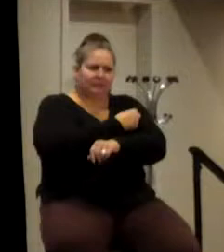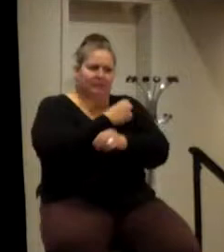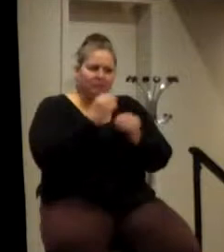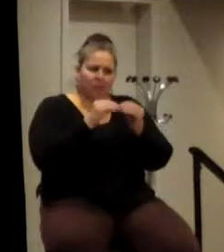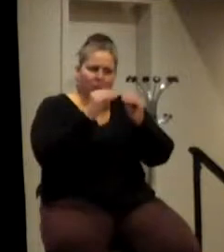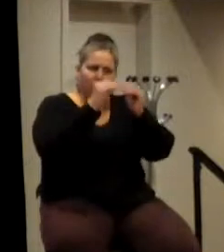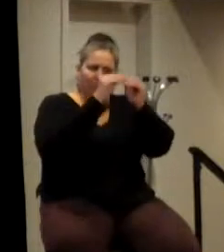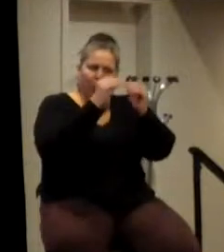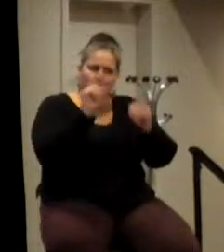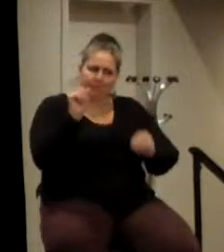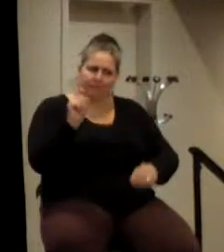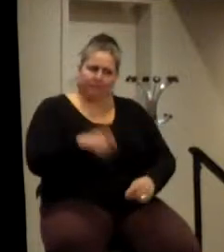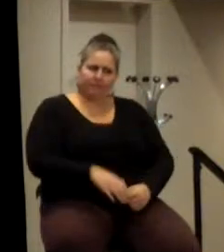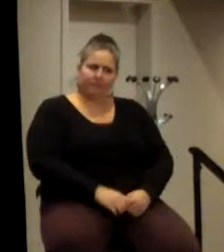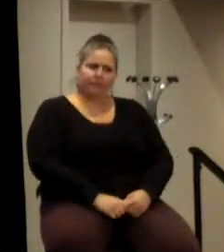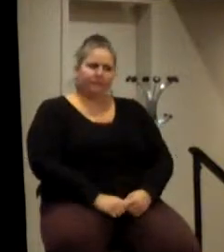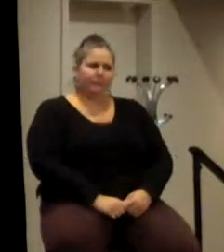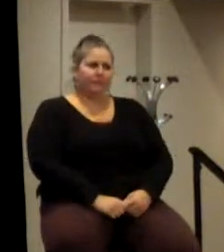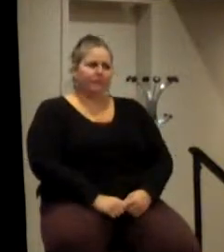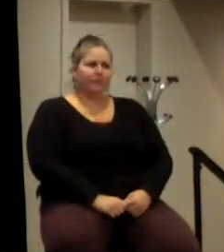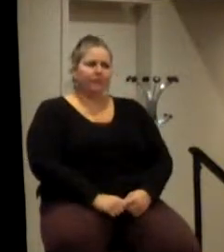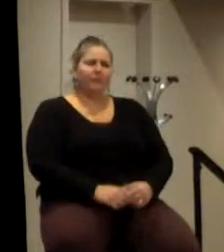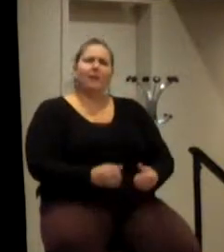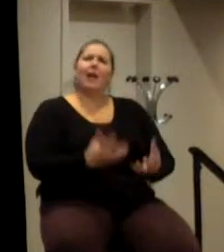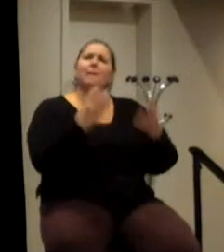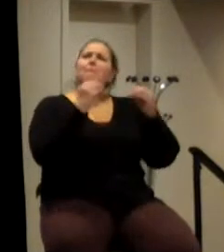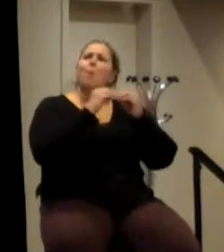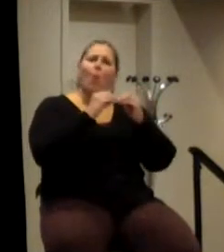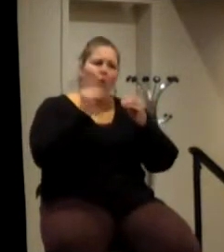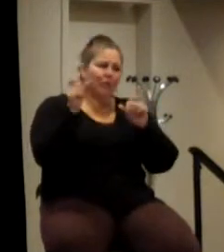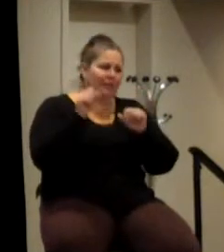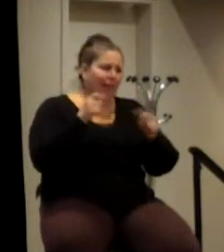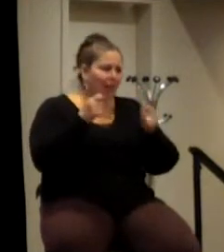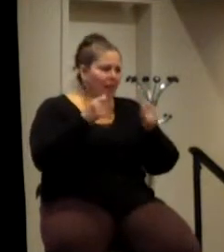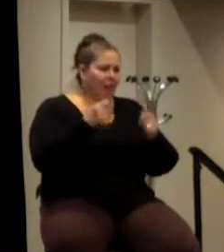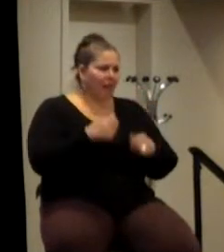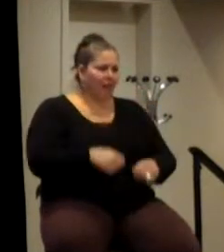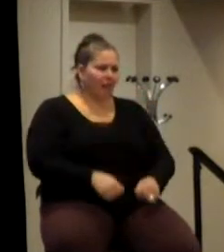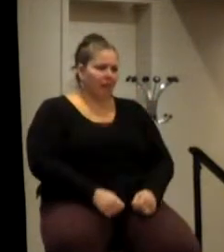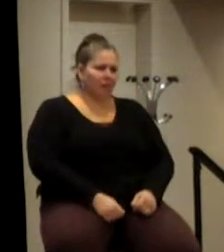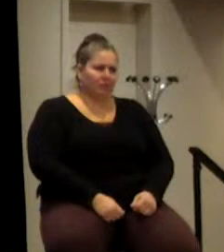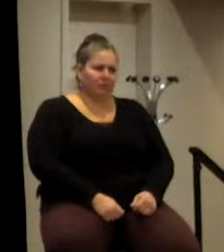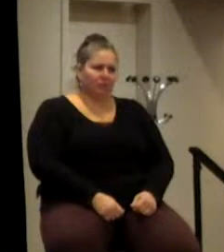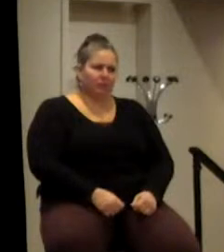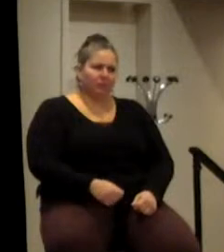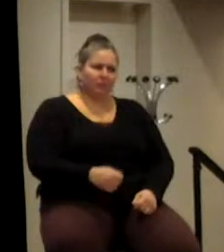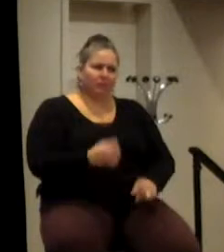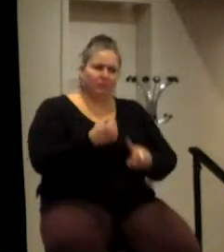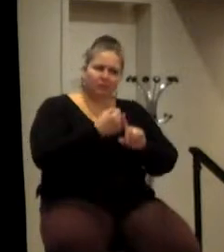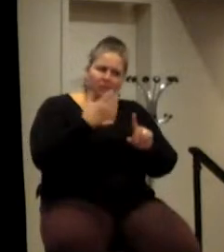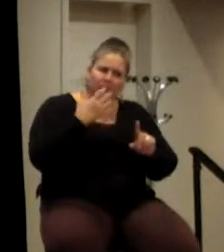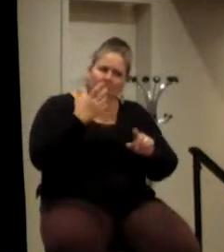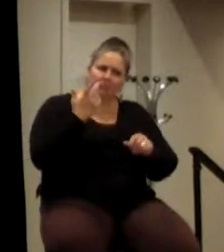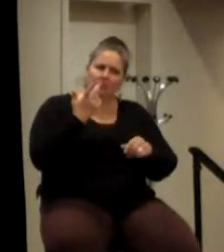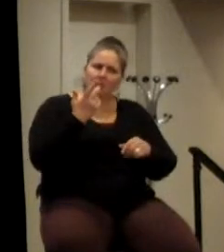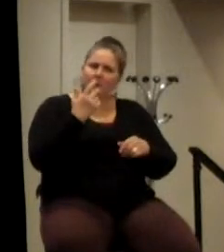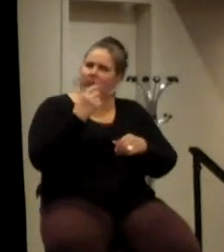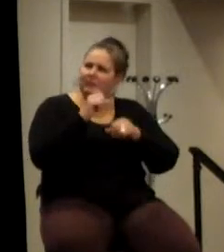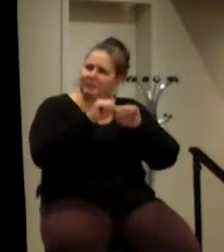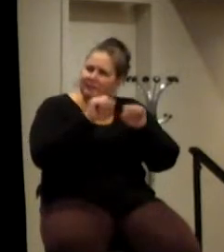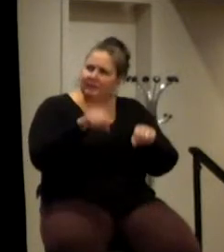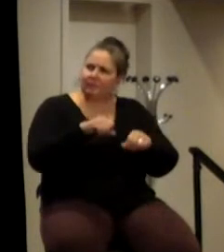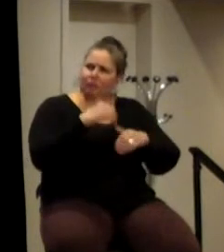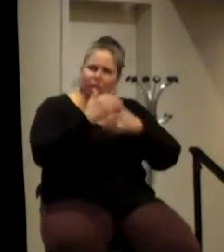about, what the system and the process will be like of expanding infrastructure when we do get more vaccines? Yeah, so we can do